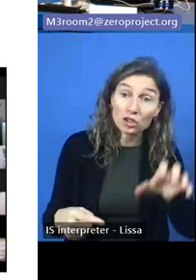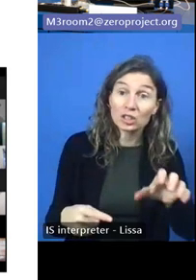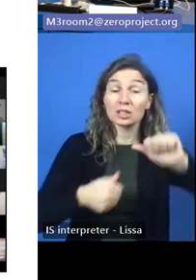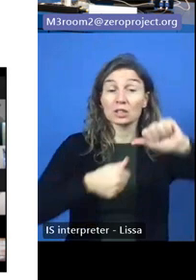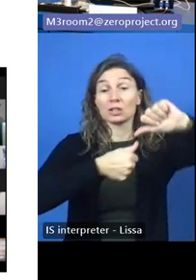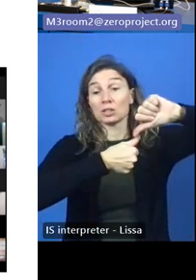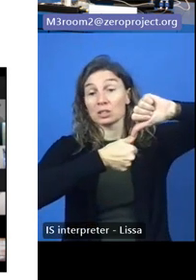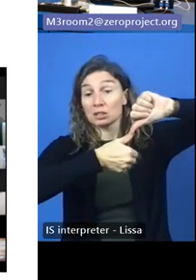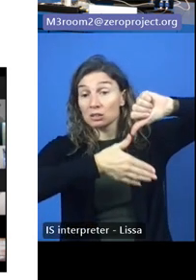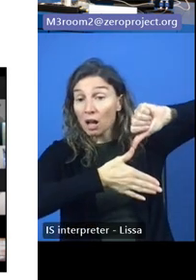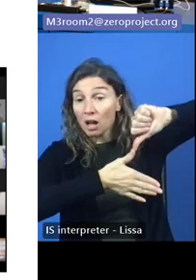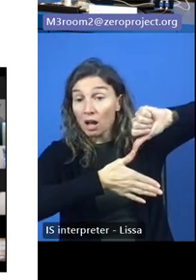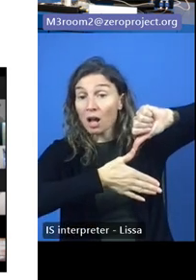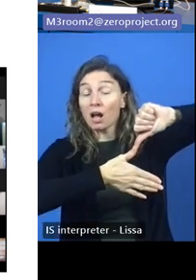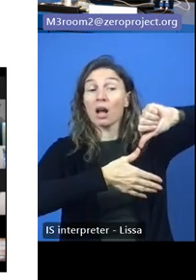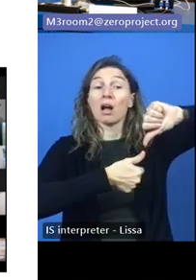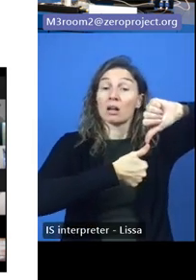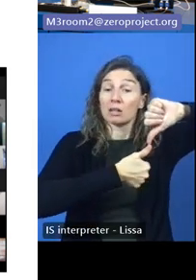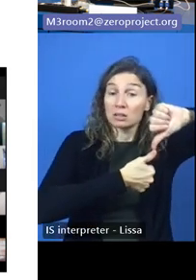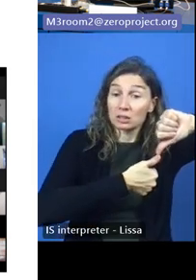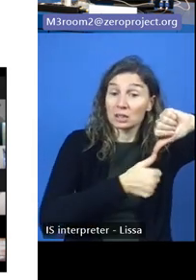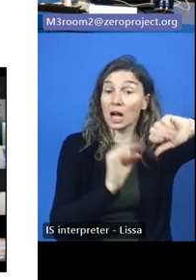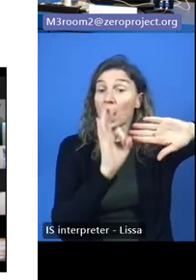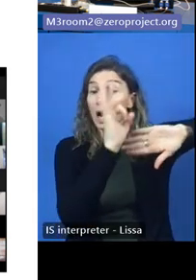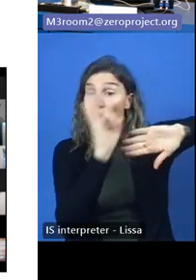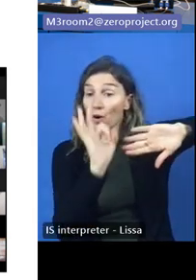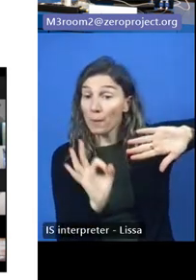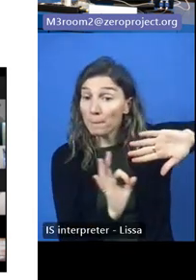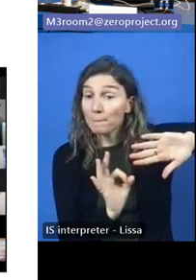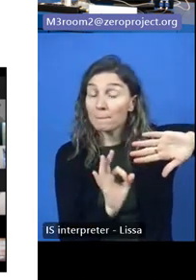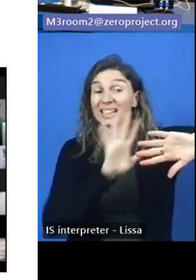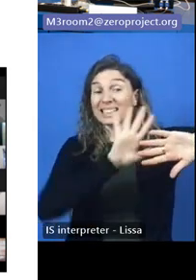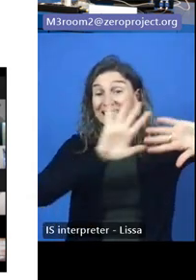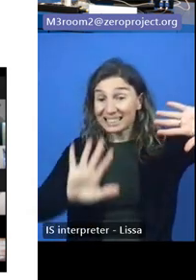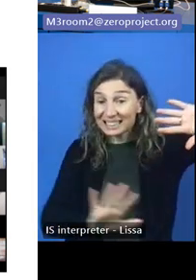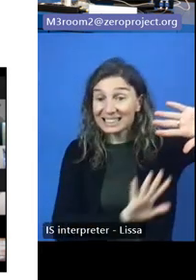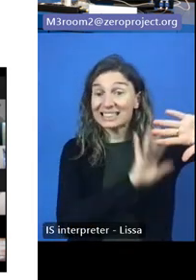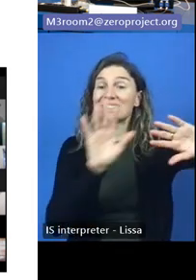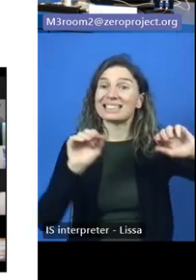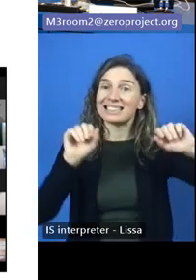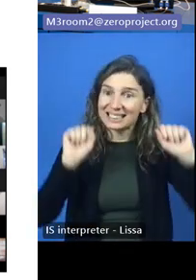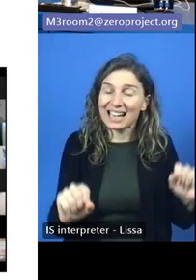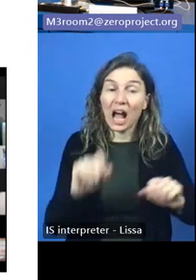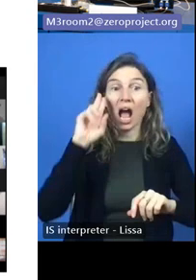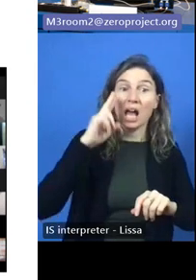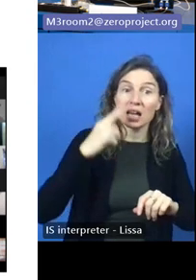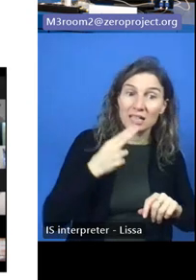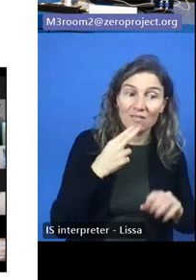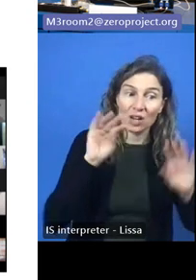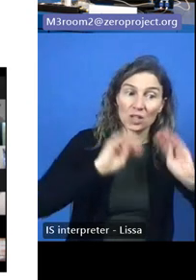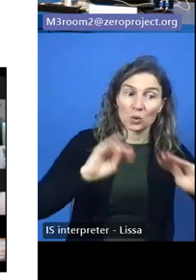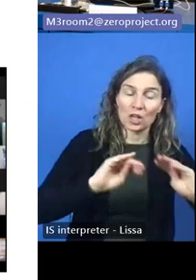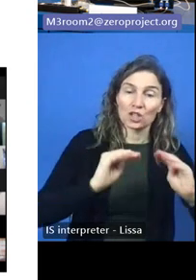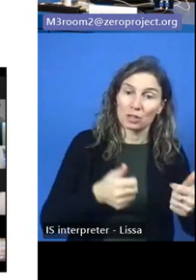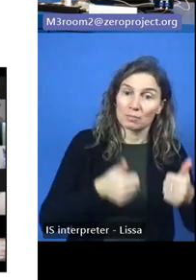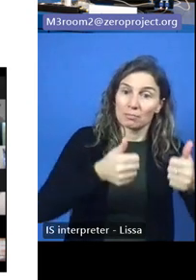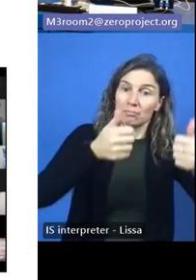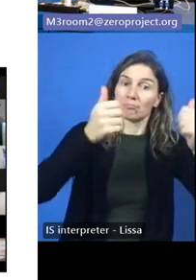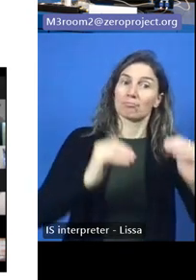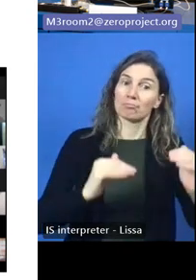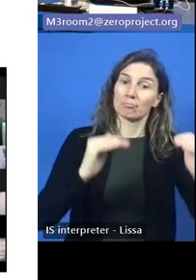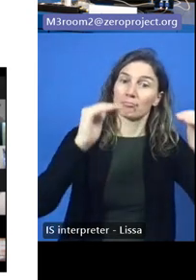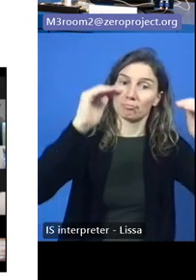America and the Caribbean too. Improving deaf education sustainably, ensuring financial